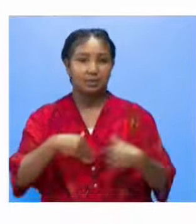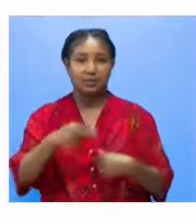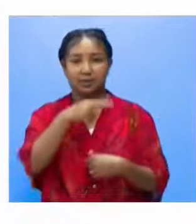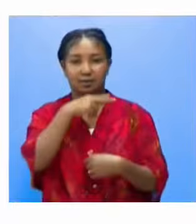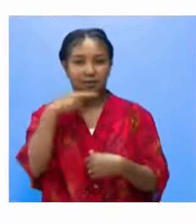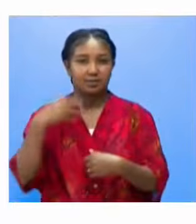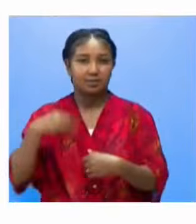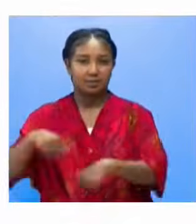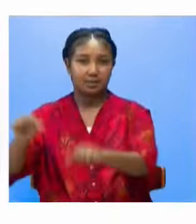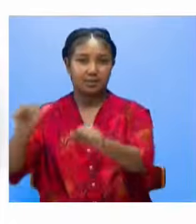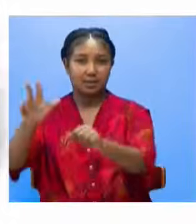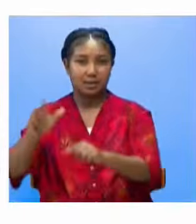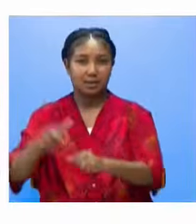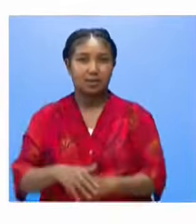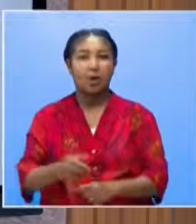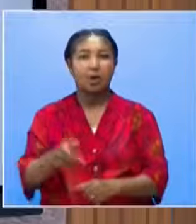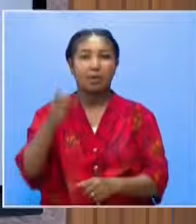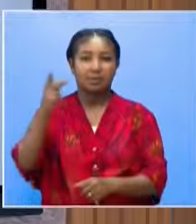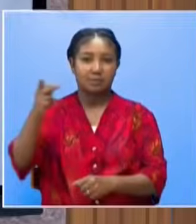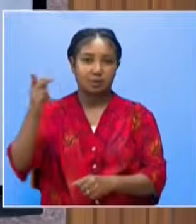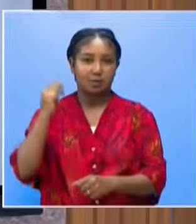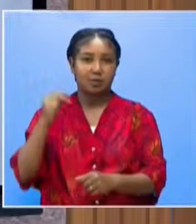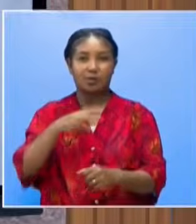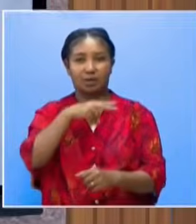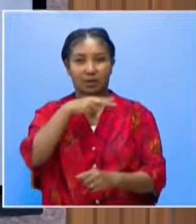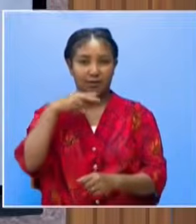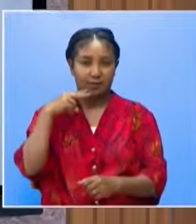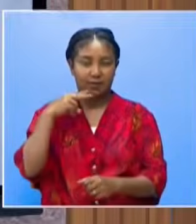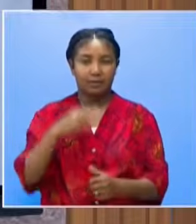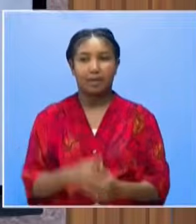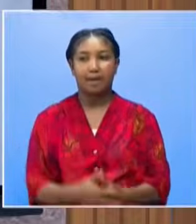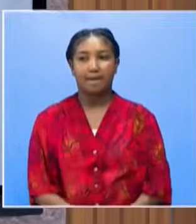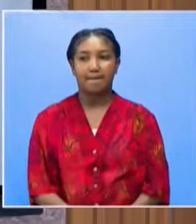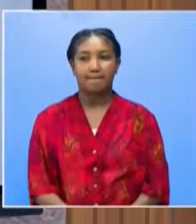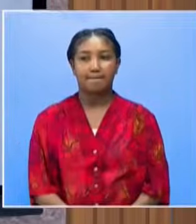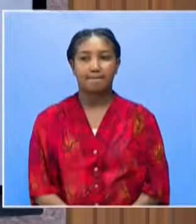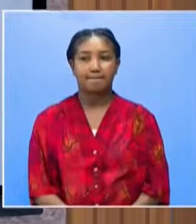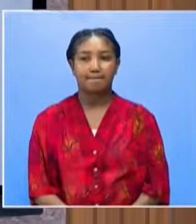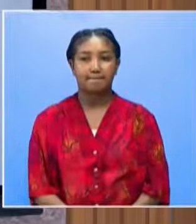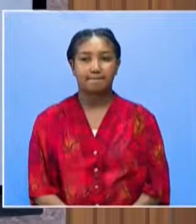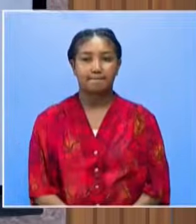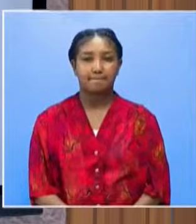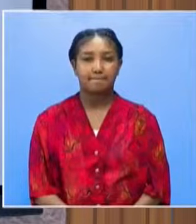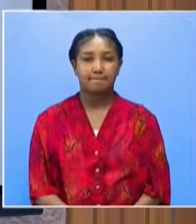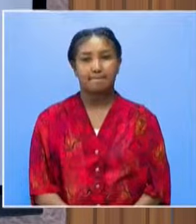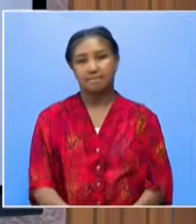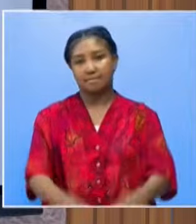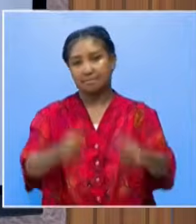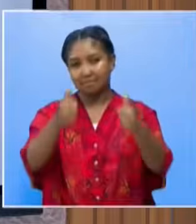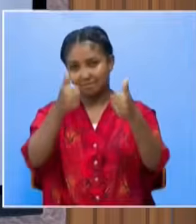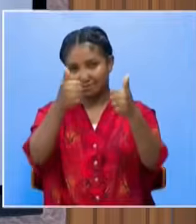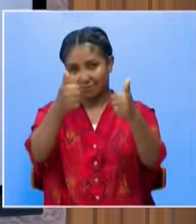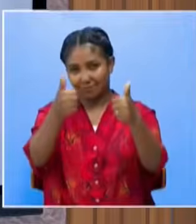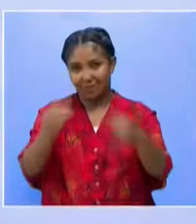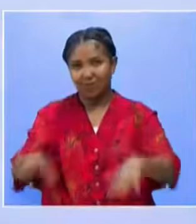verb 3, or the past participle of the form of the given verb. Next student, come